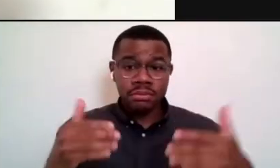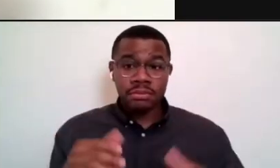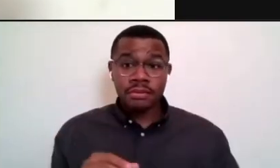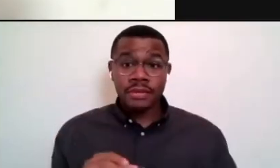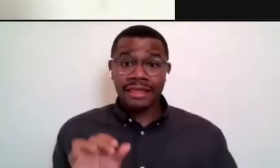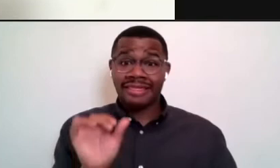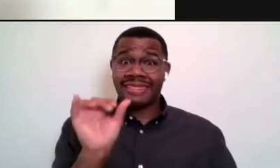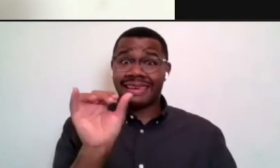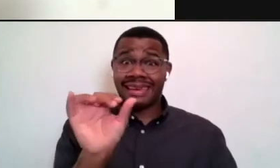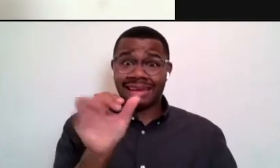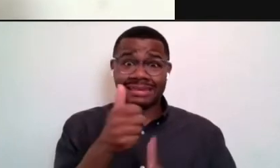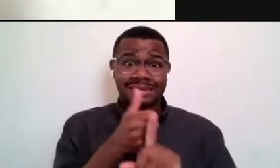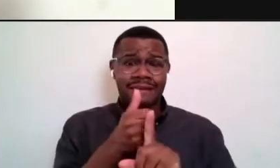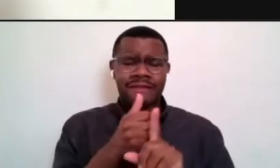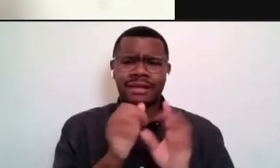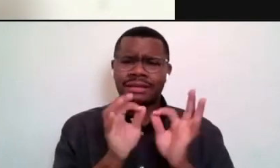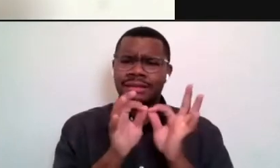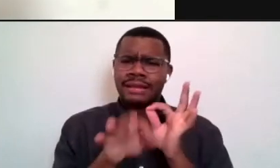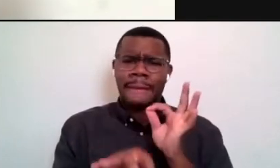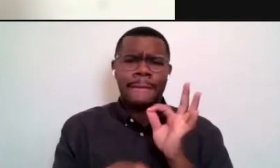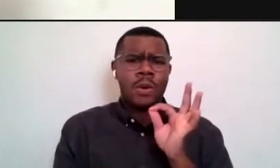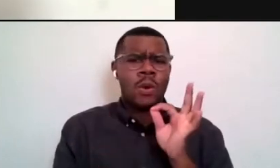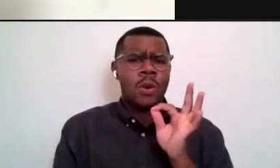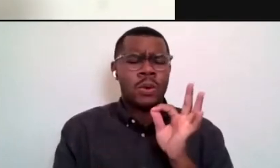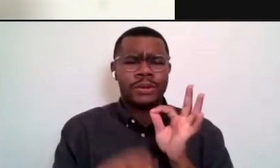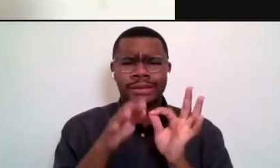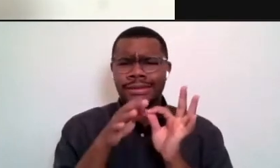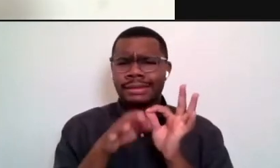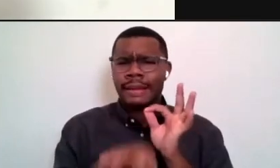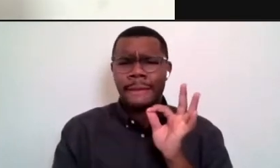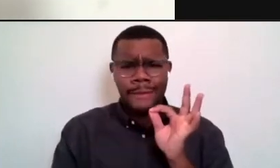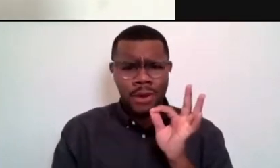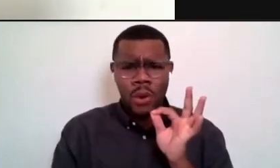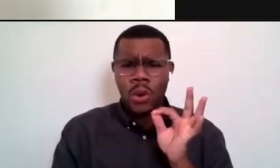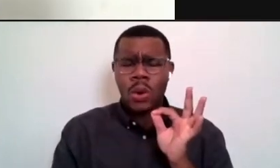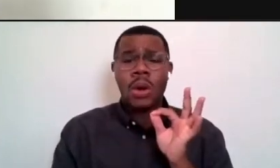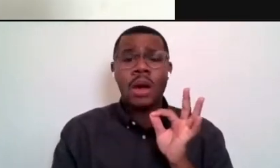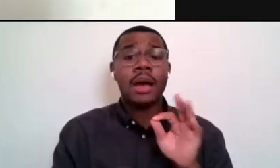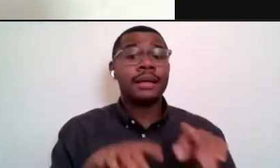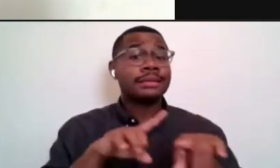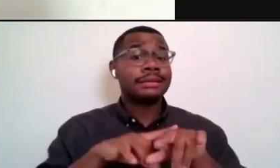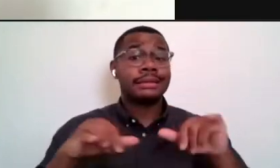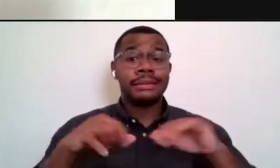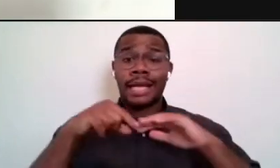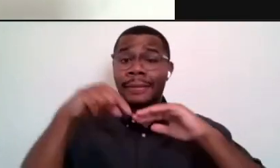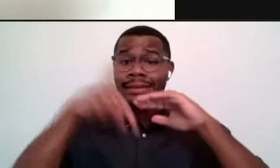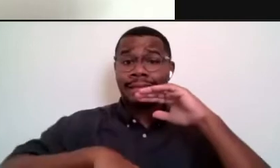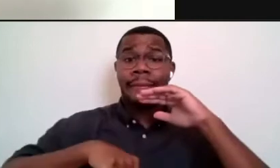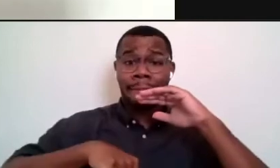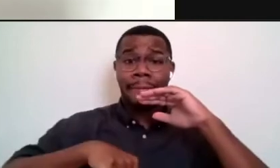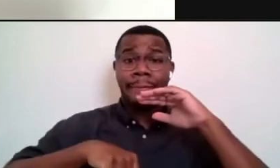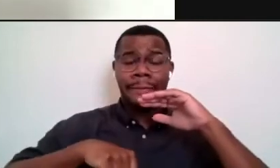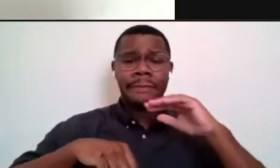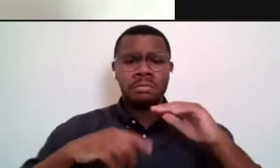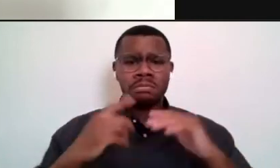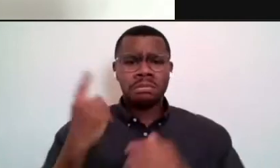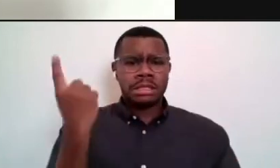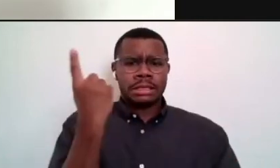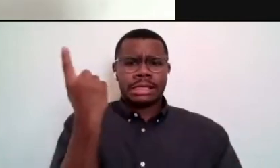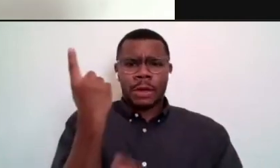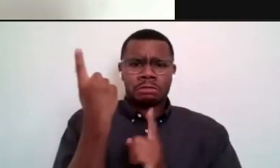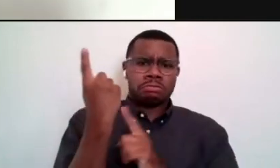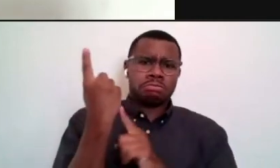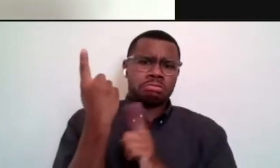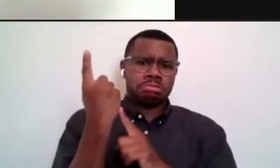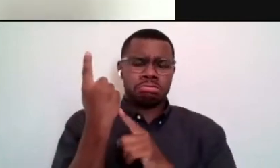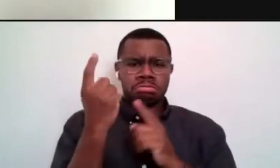is so simple. It is deceptively extraordinarily deep. And there's a facilitator who has, who